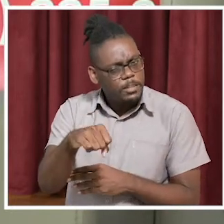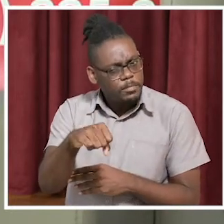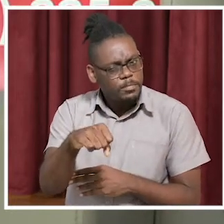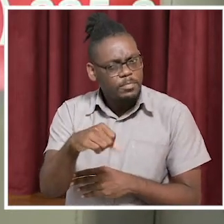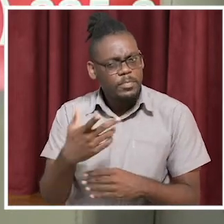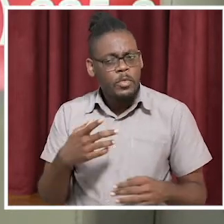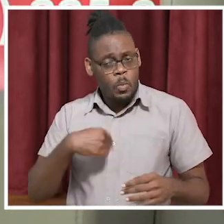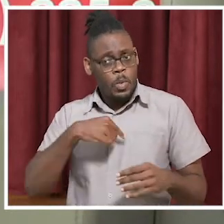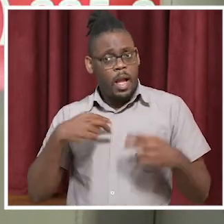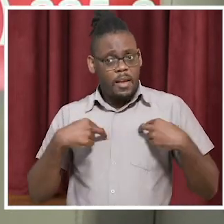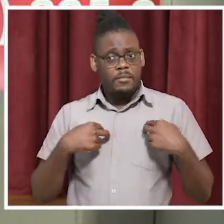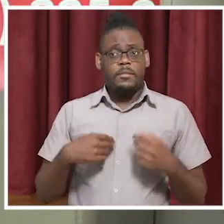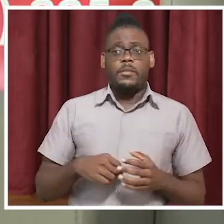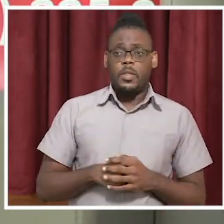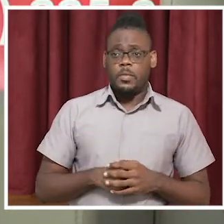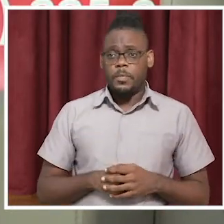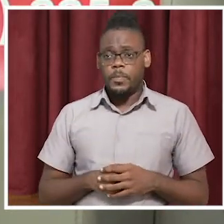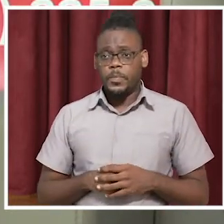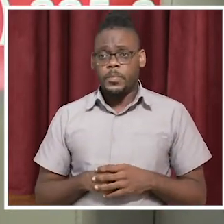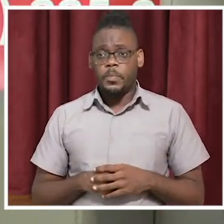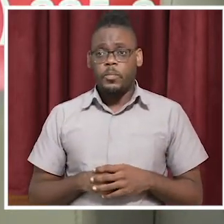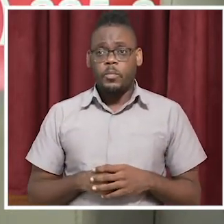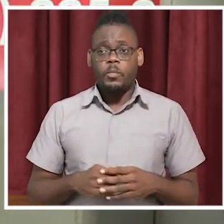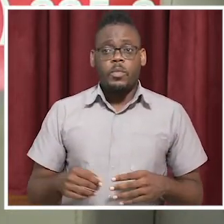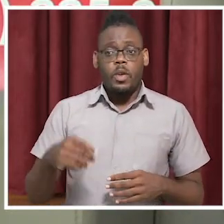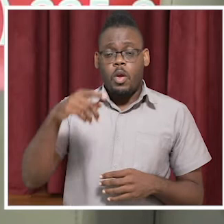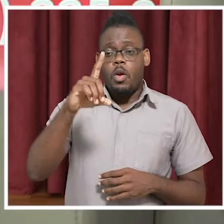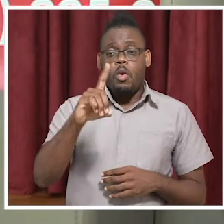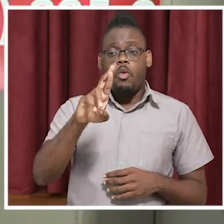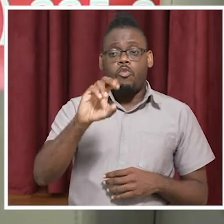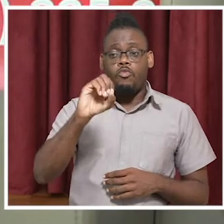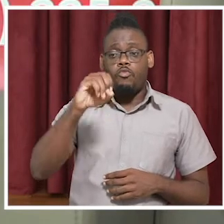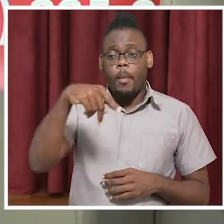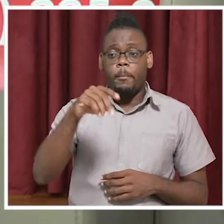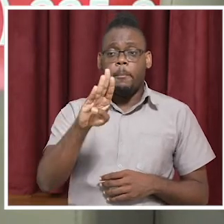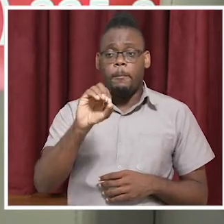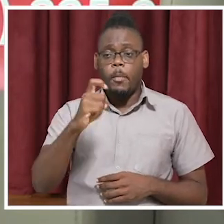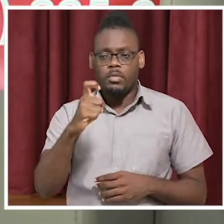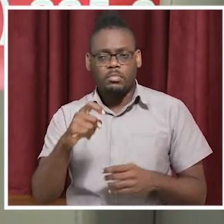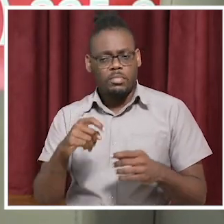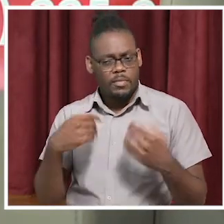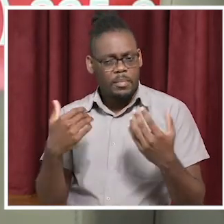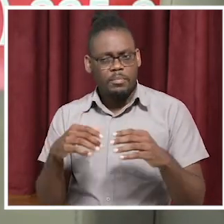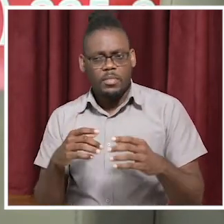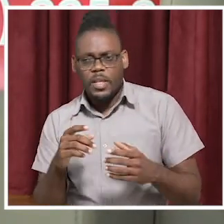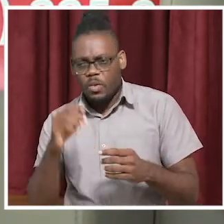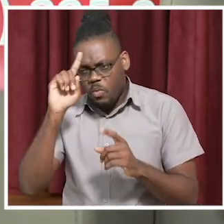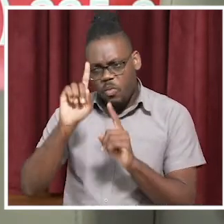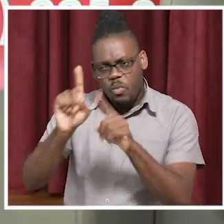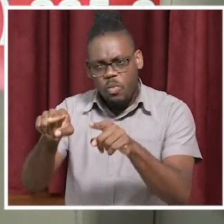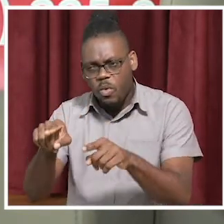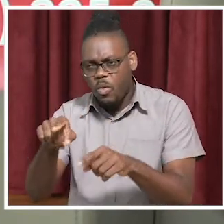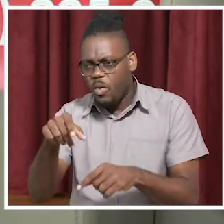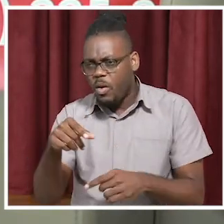assigned outside of each regional office. So you can come in, you can collect forms, and you can also